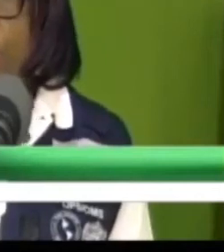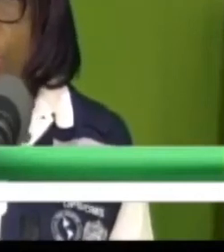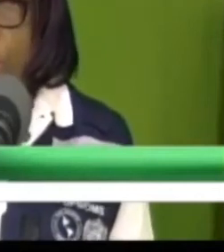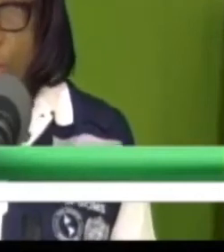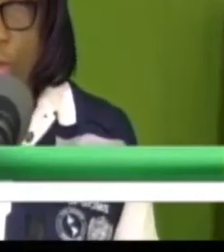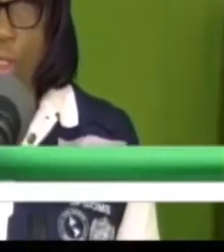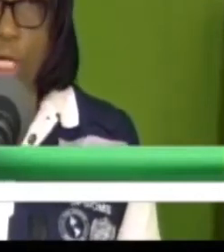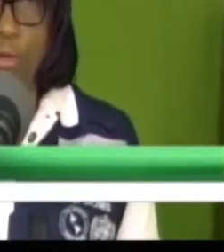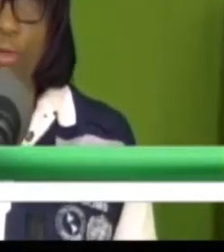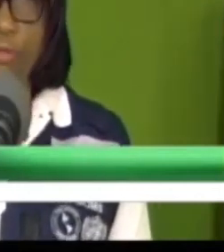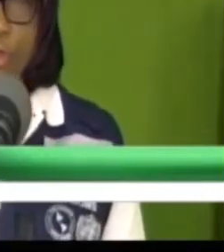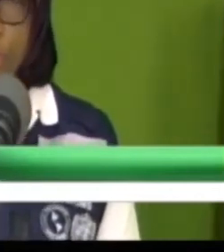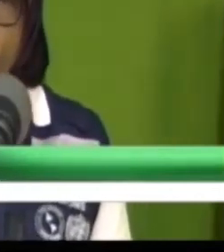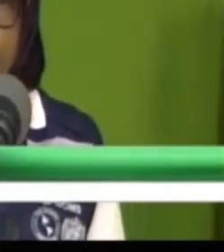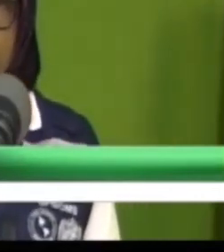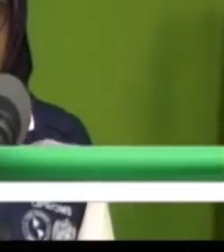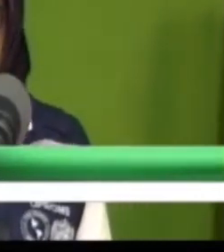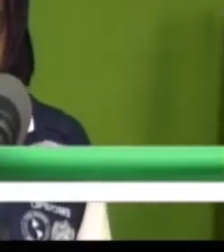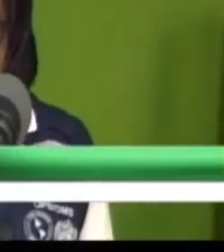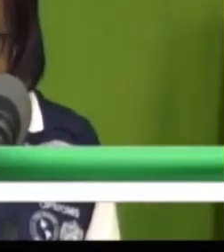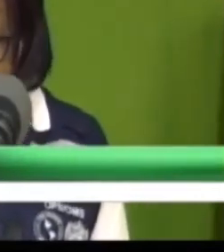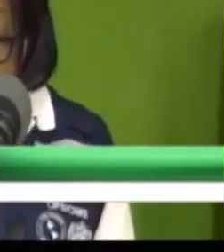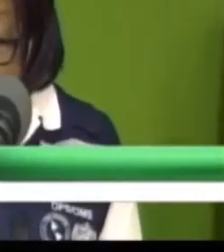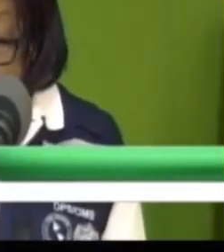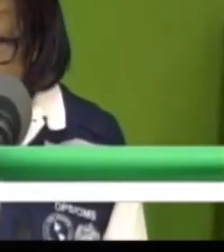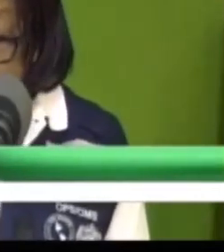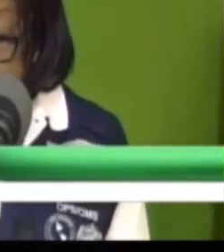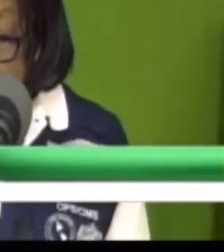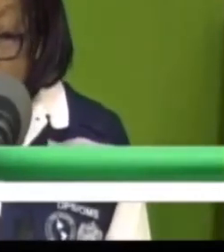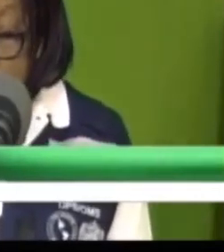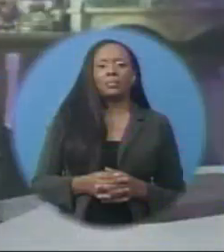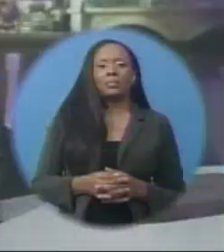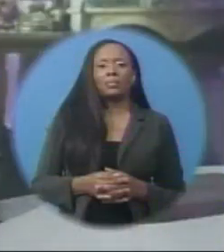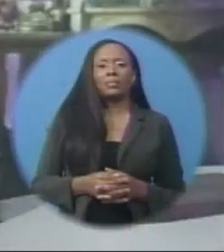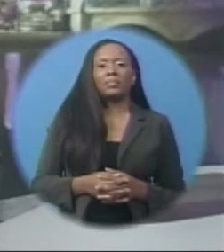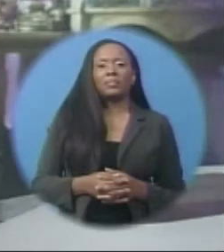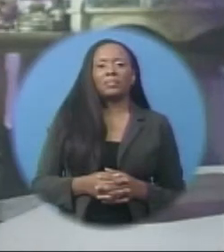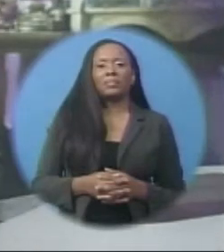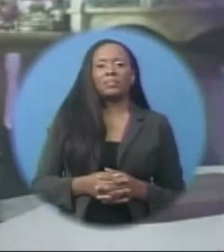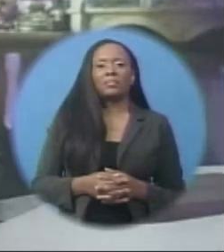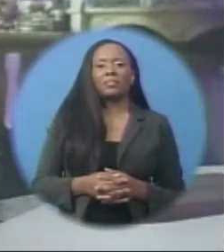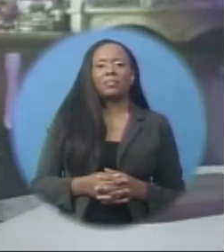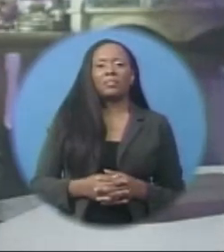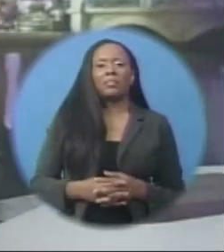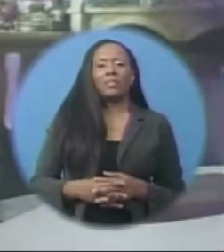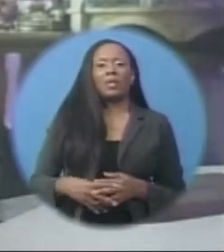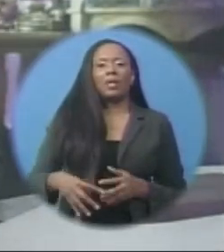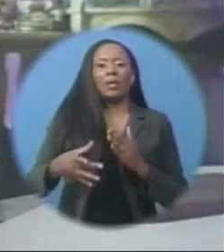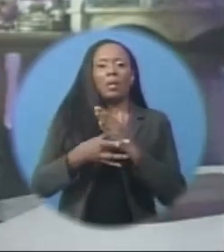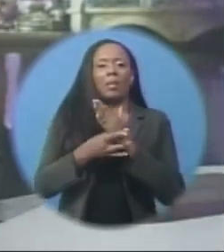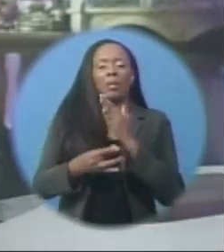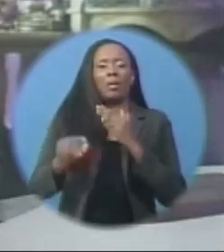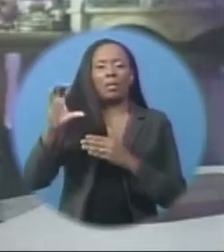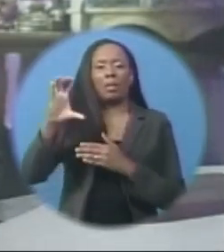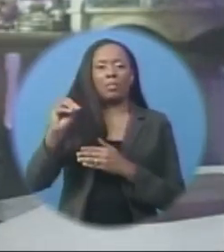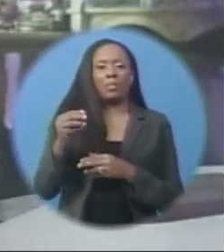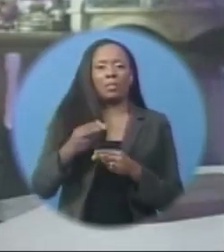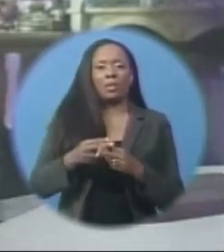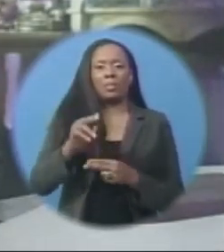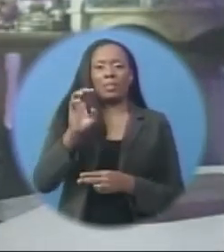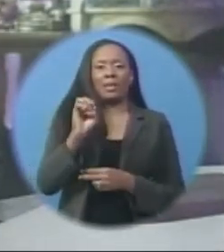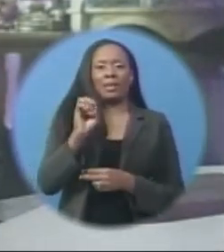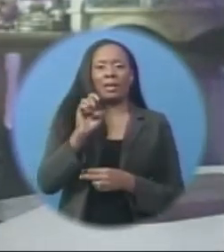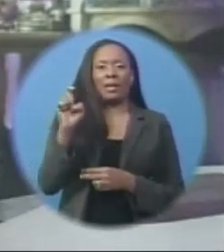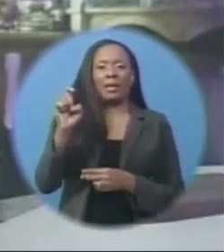is coal chain And coal chain refrigerators and vaccine carriers, etc U.S.-based oil giant ExxonMobil